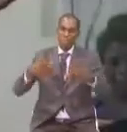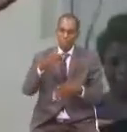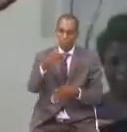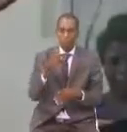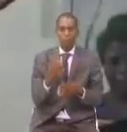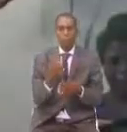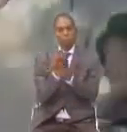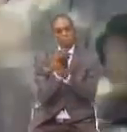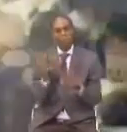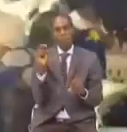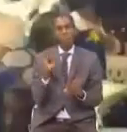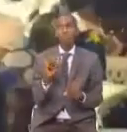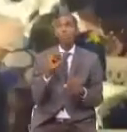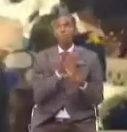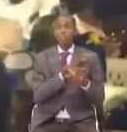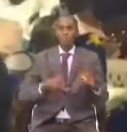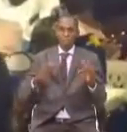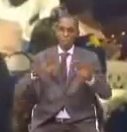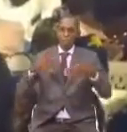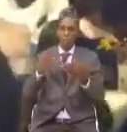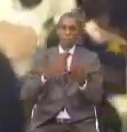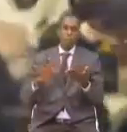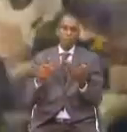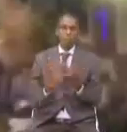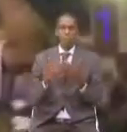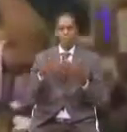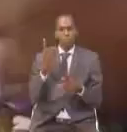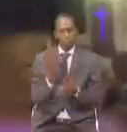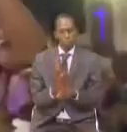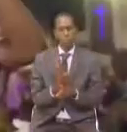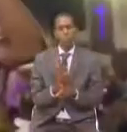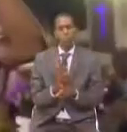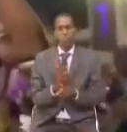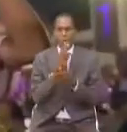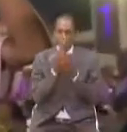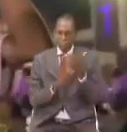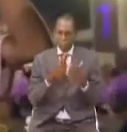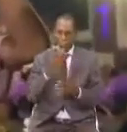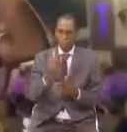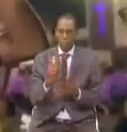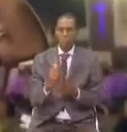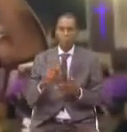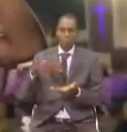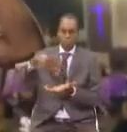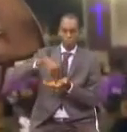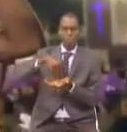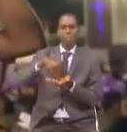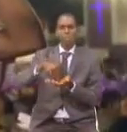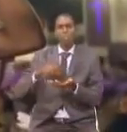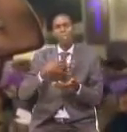you forgiveness. Raise up that hand and stand up and say, Lord, here I am. Here I am. Here I am,